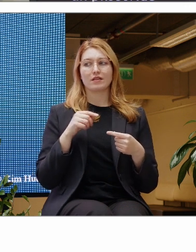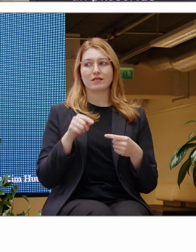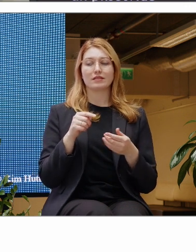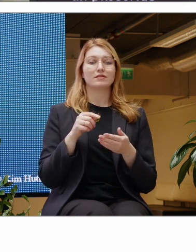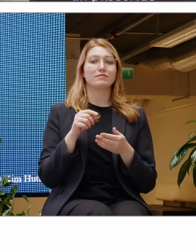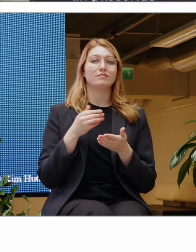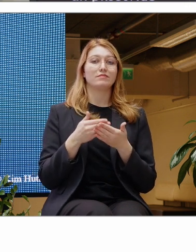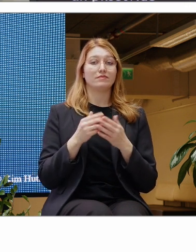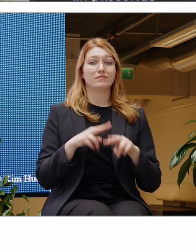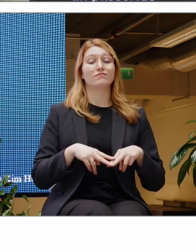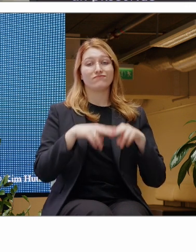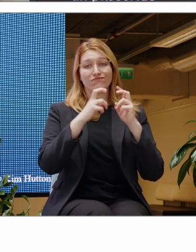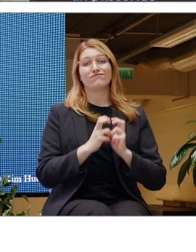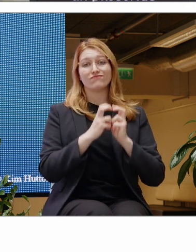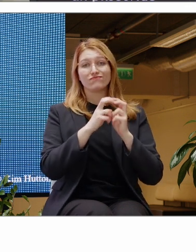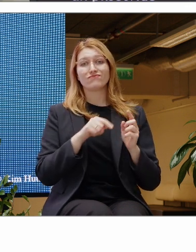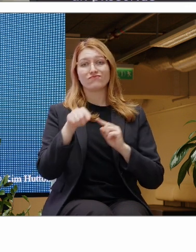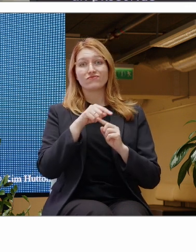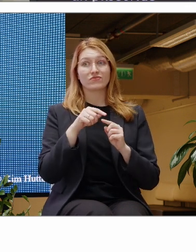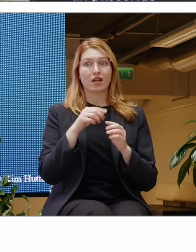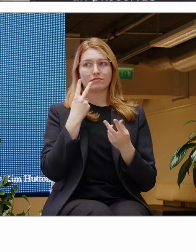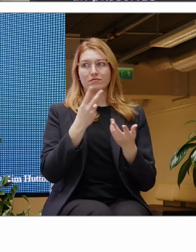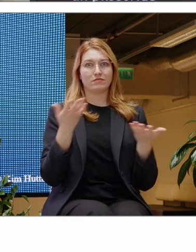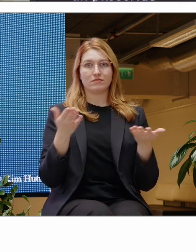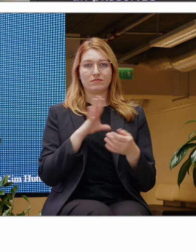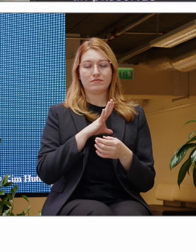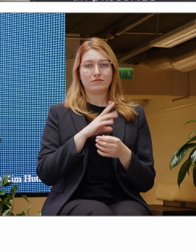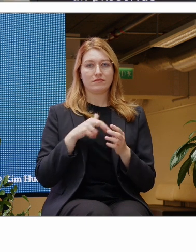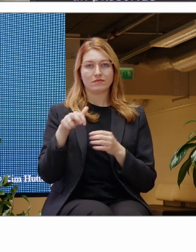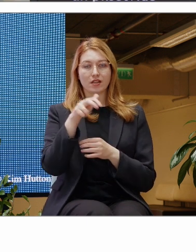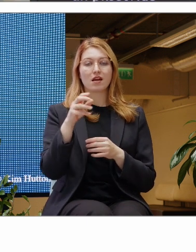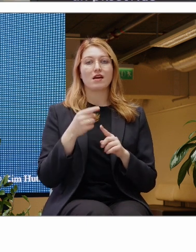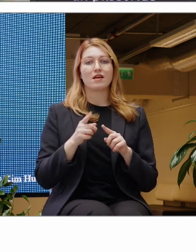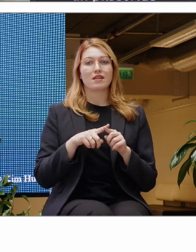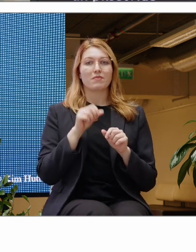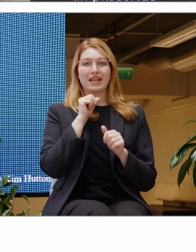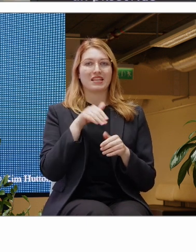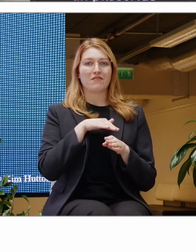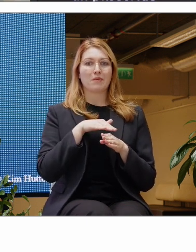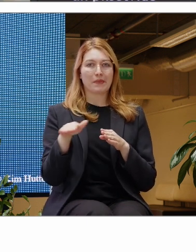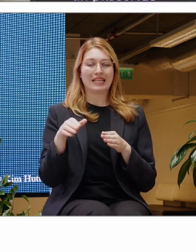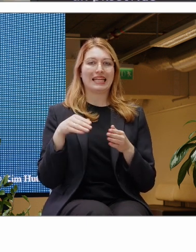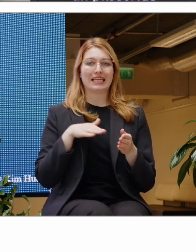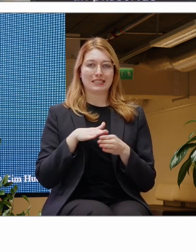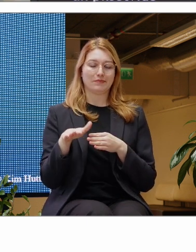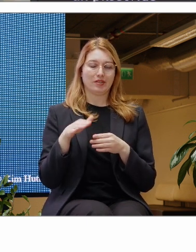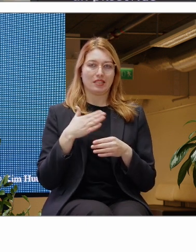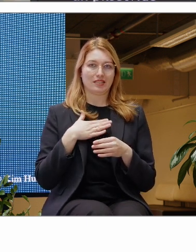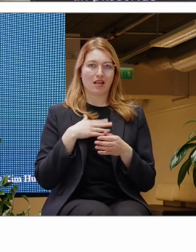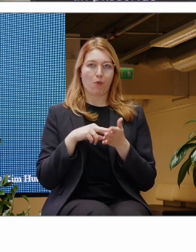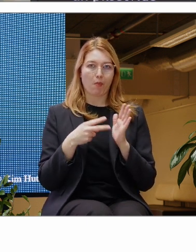lift was working the other end, got the other end to find that there was no end point to his journey, so he couldn't complete his task, even though he'd